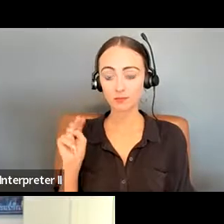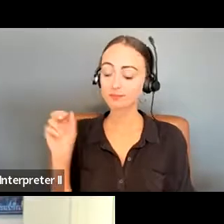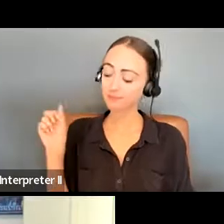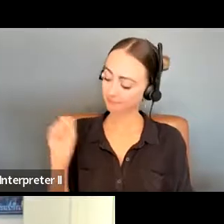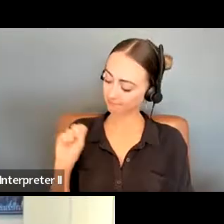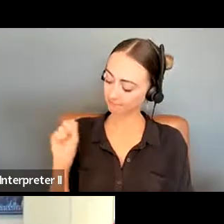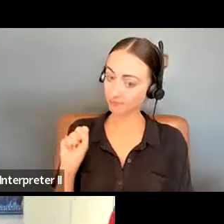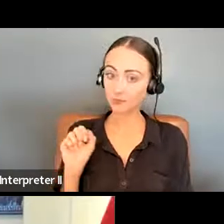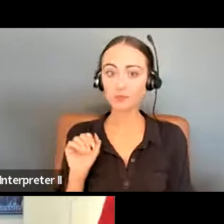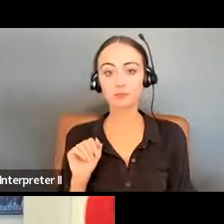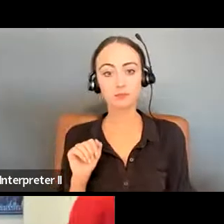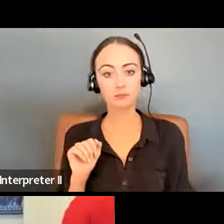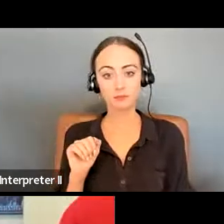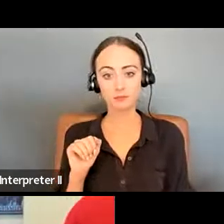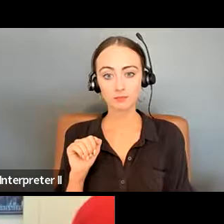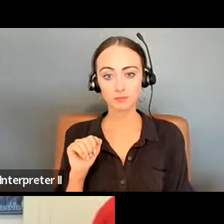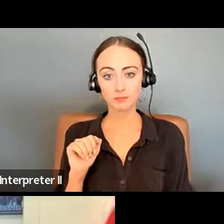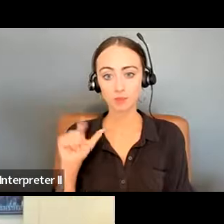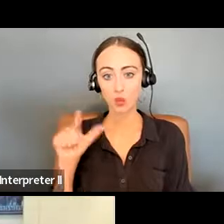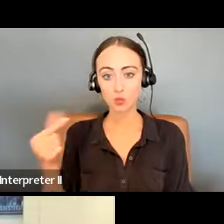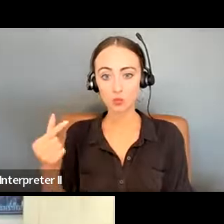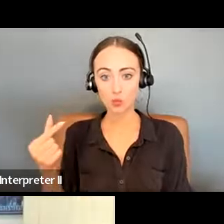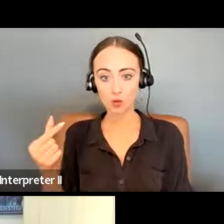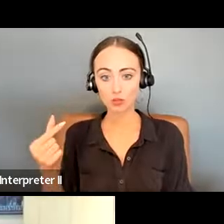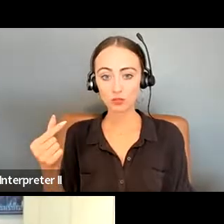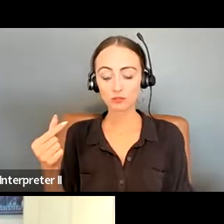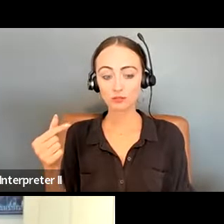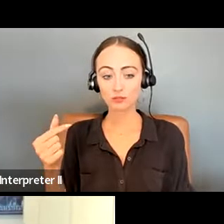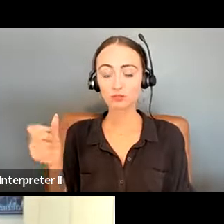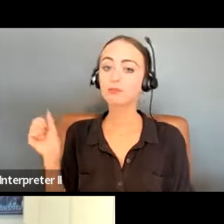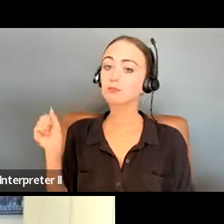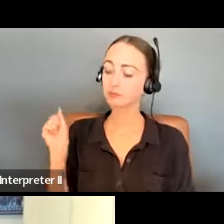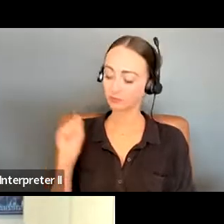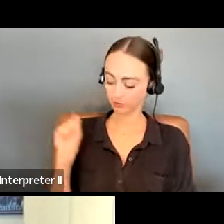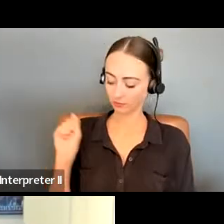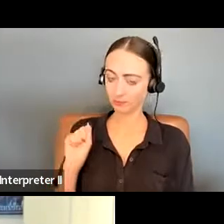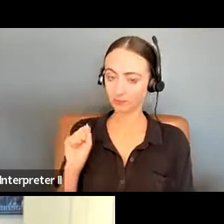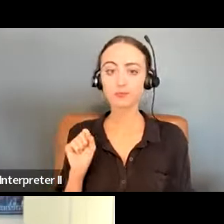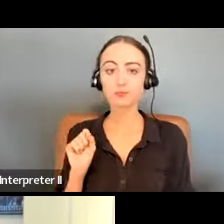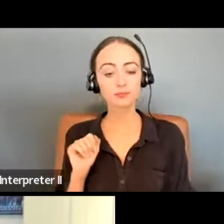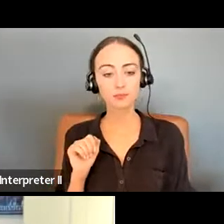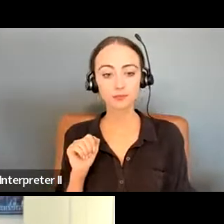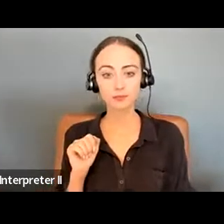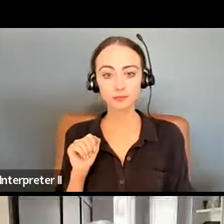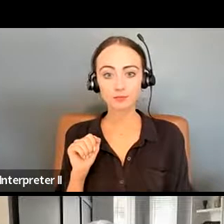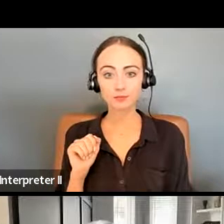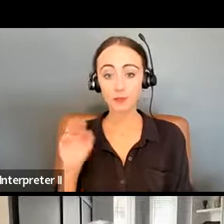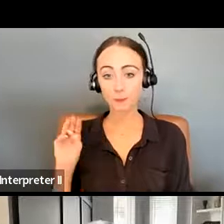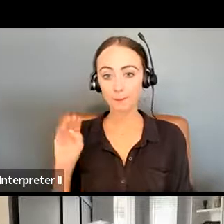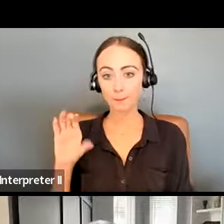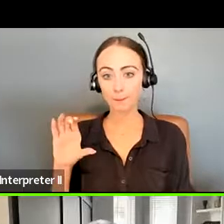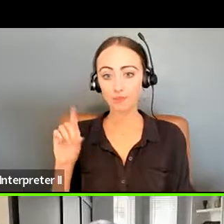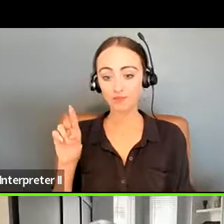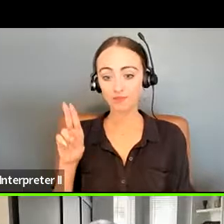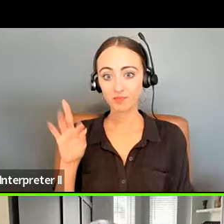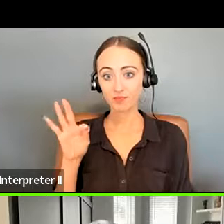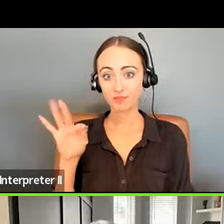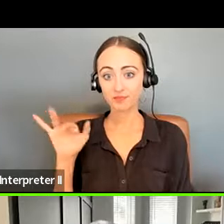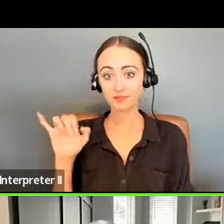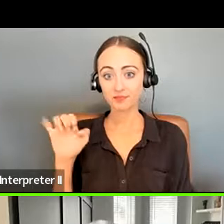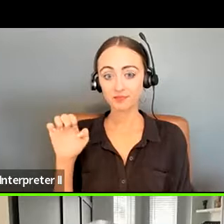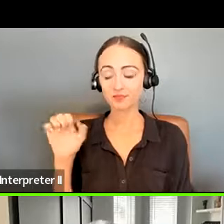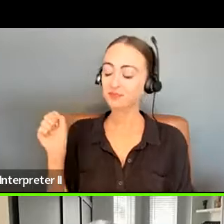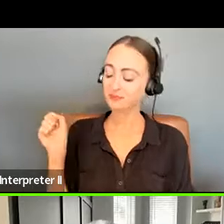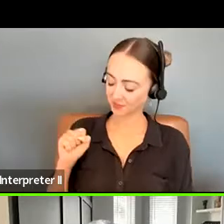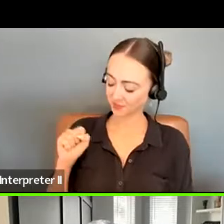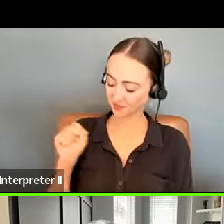Yes. Councilmember Henderson votes yes. Councilmember Lewis George. Yes. Councilmember Lewis George votes yes. Councilmember McDuffie. Yes.